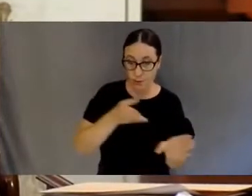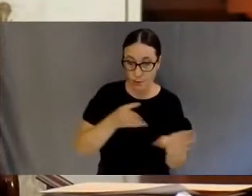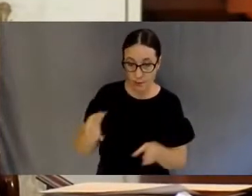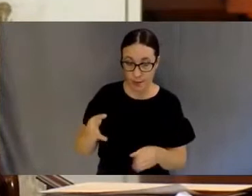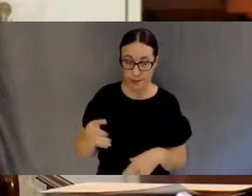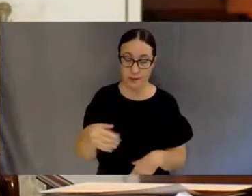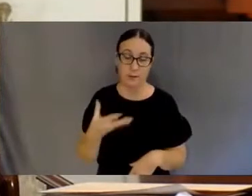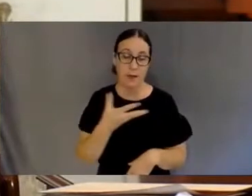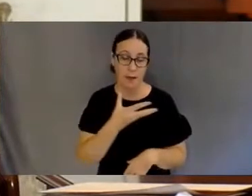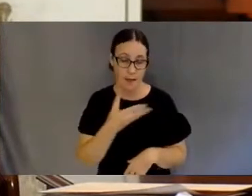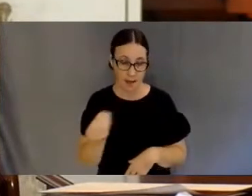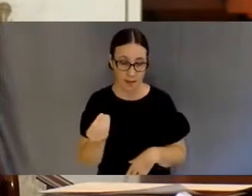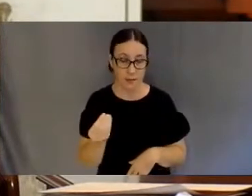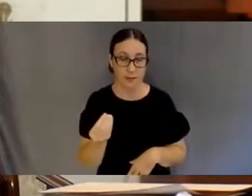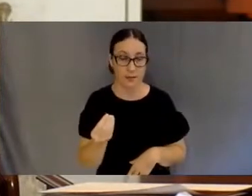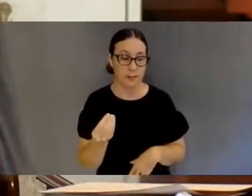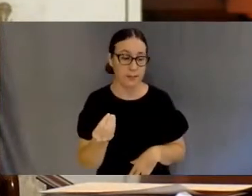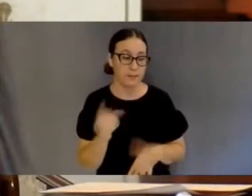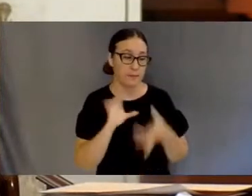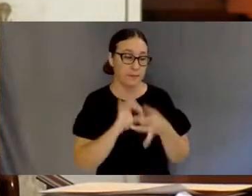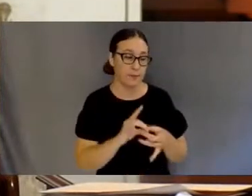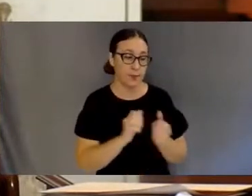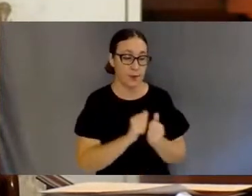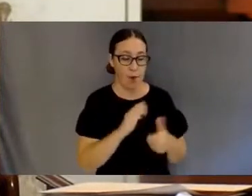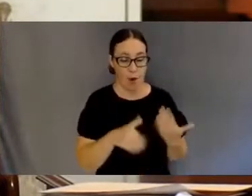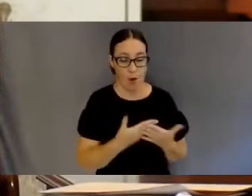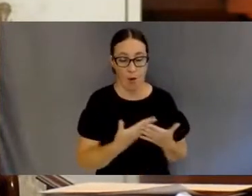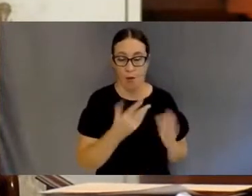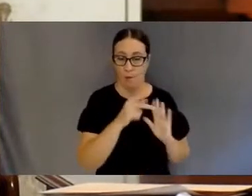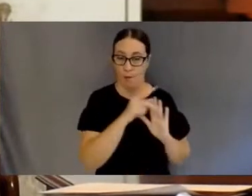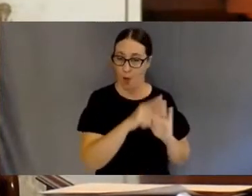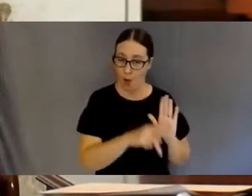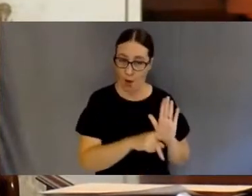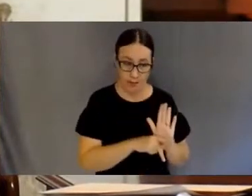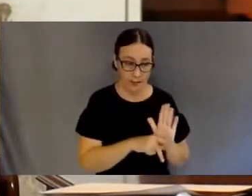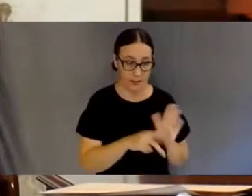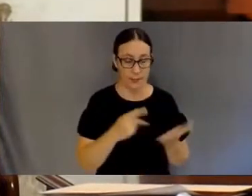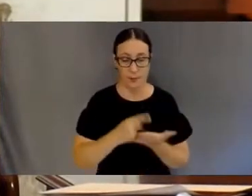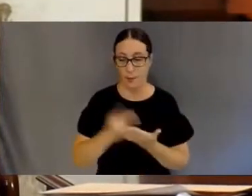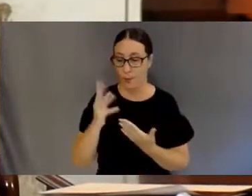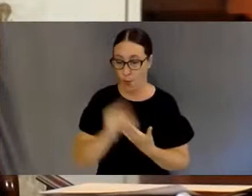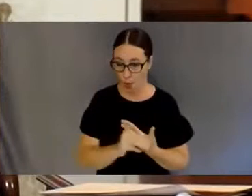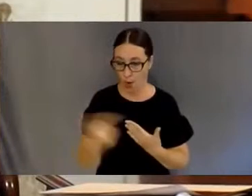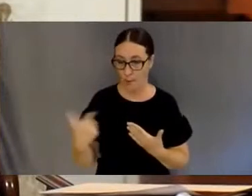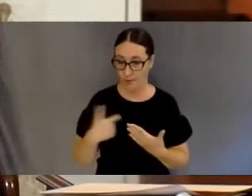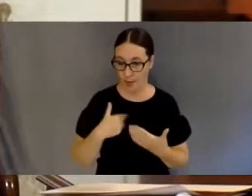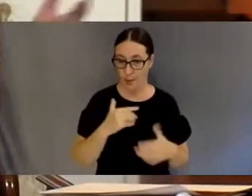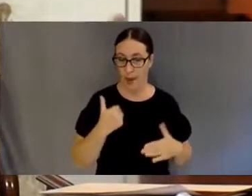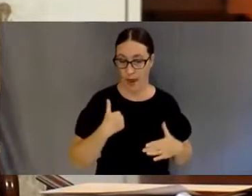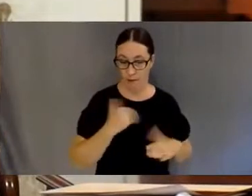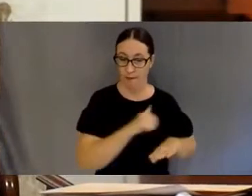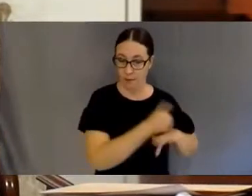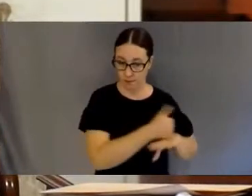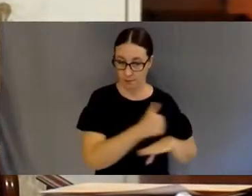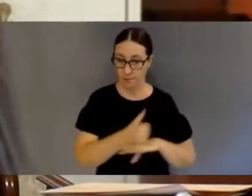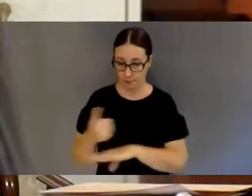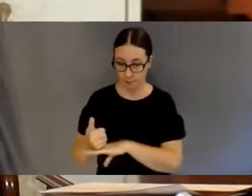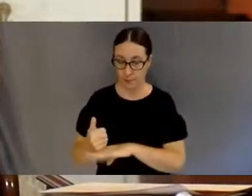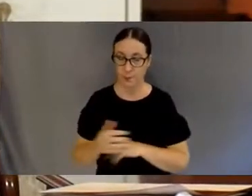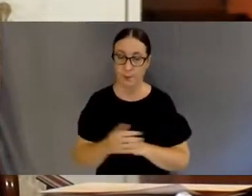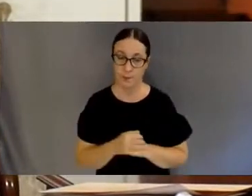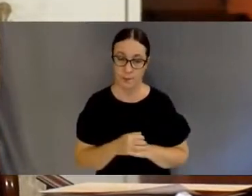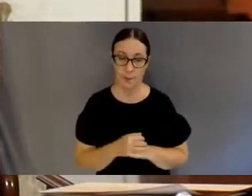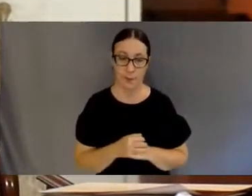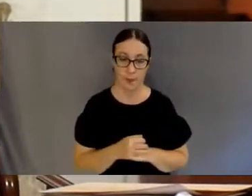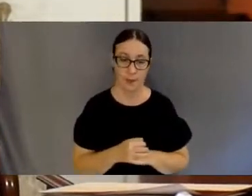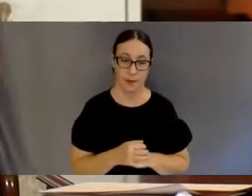and also in terms of all of the policies and programs that we implement. And it was